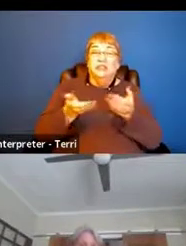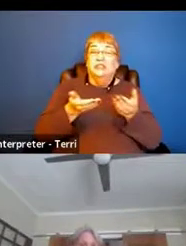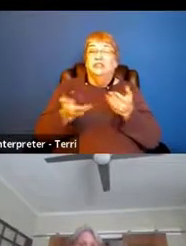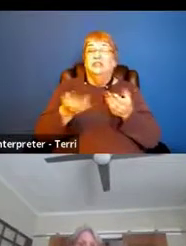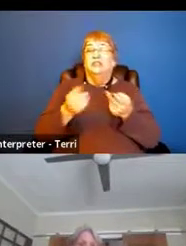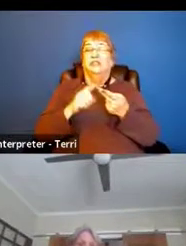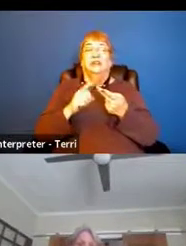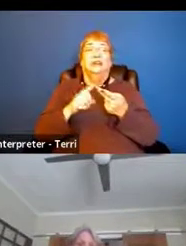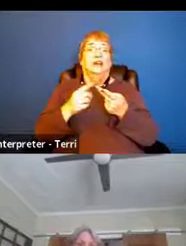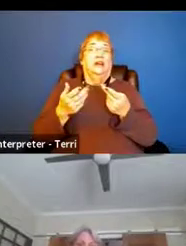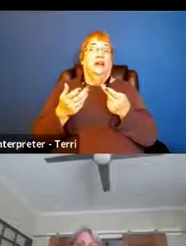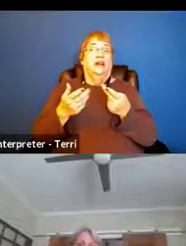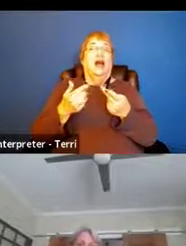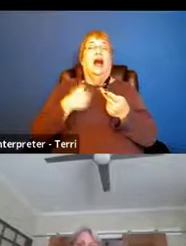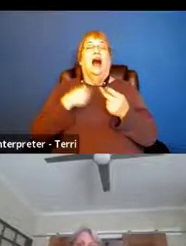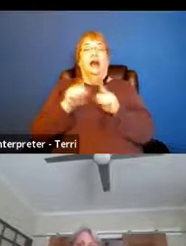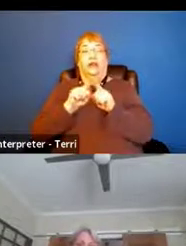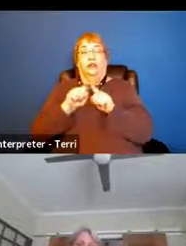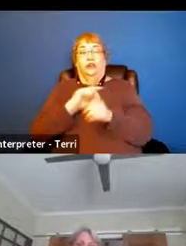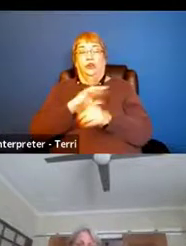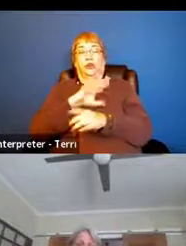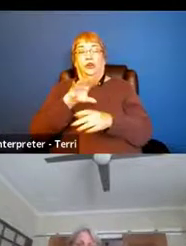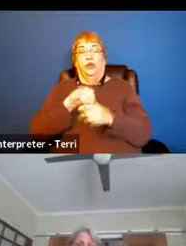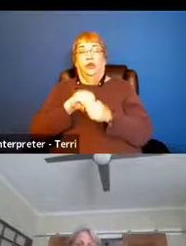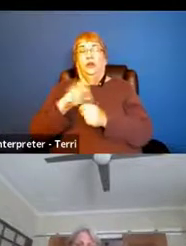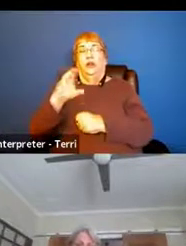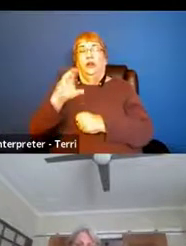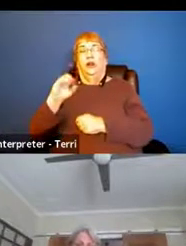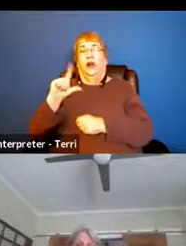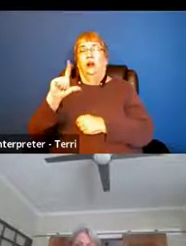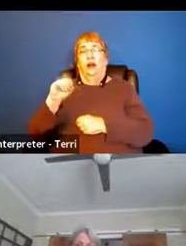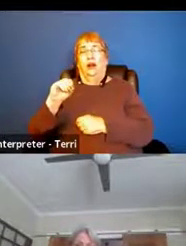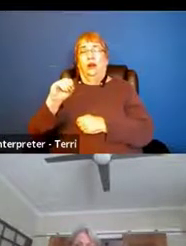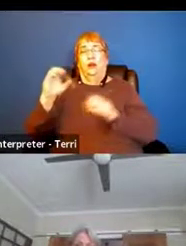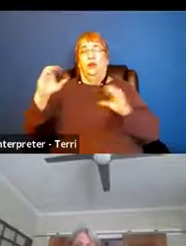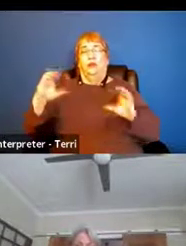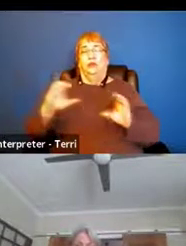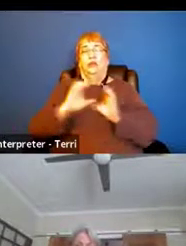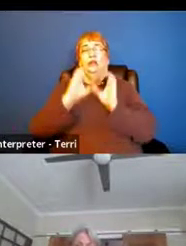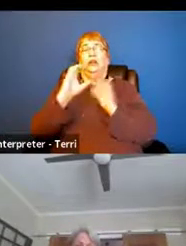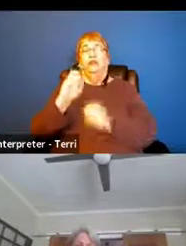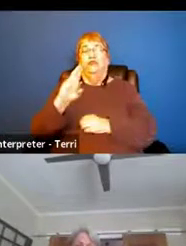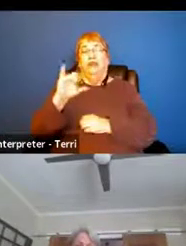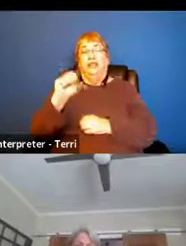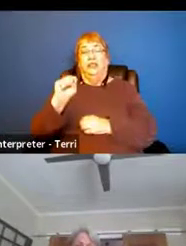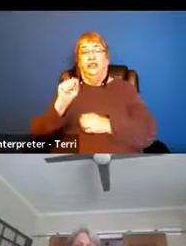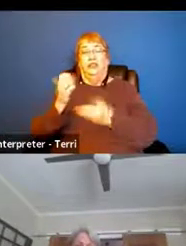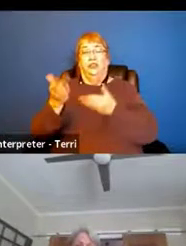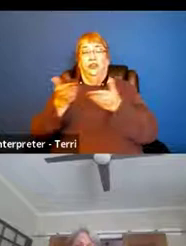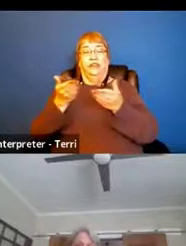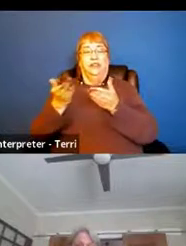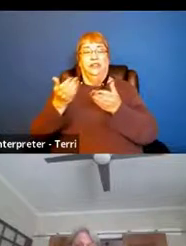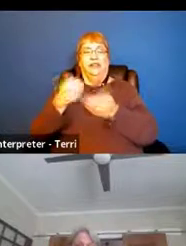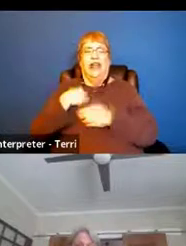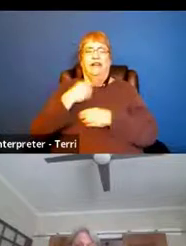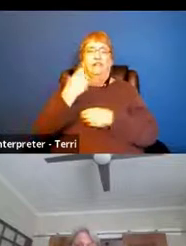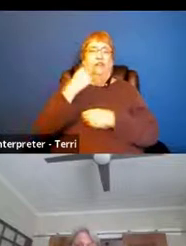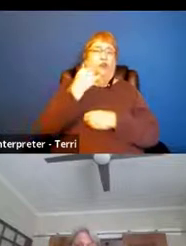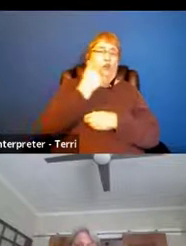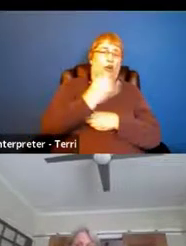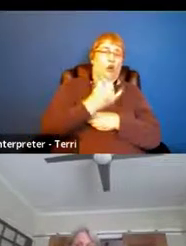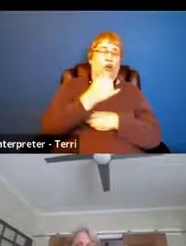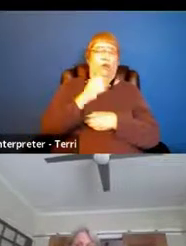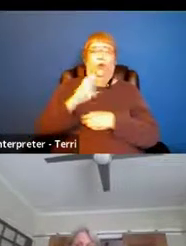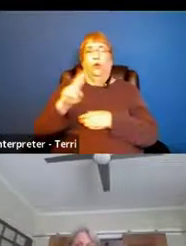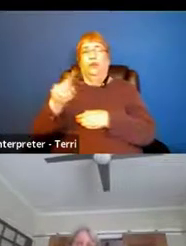support. I did include here our Colorado Crisis Services website also, which has the text line and the call line, which